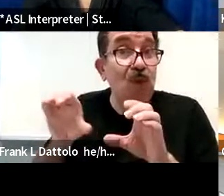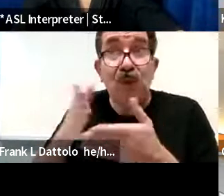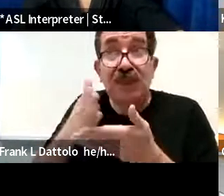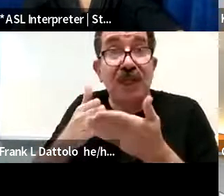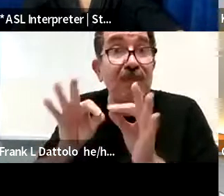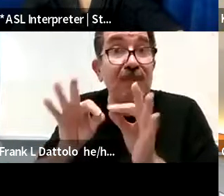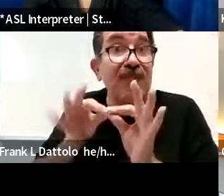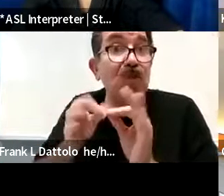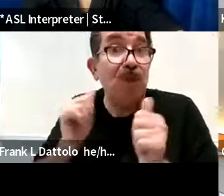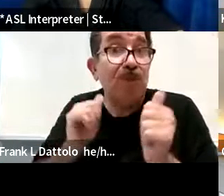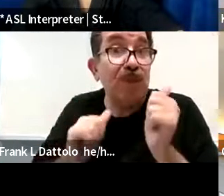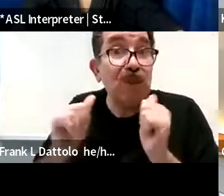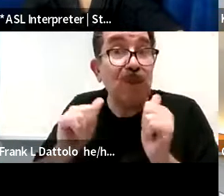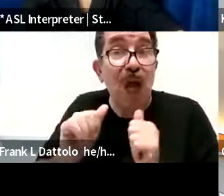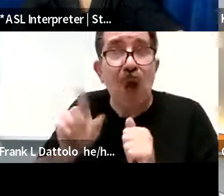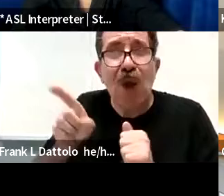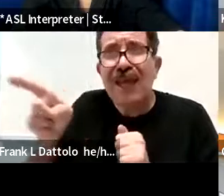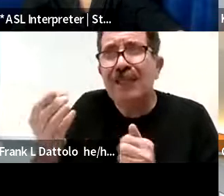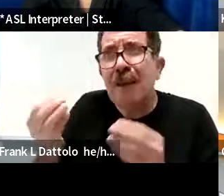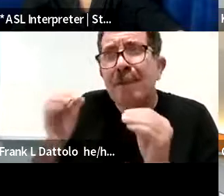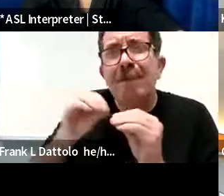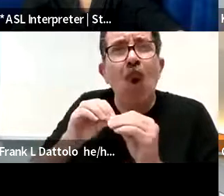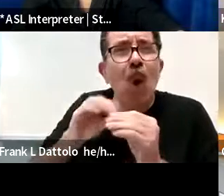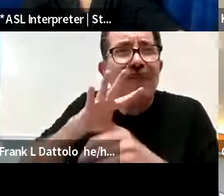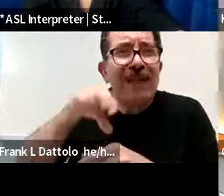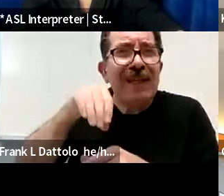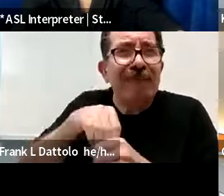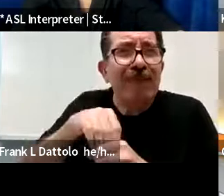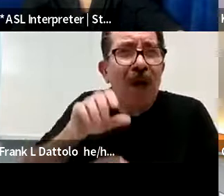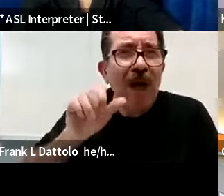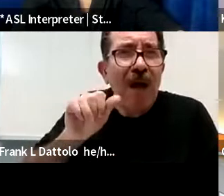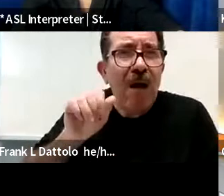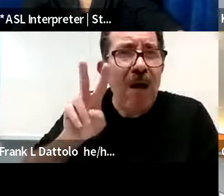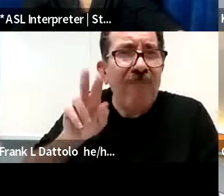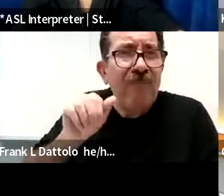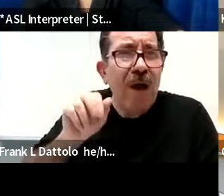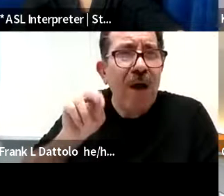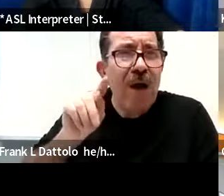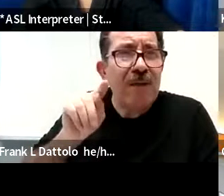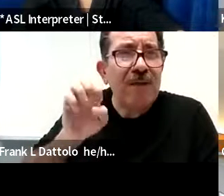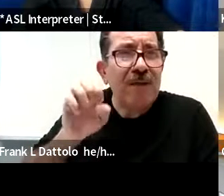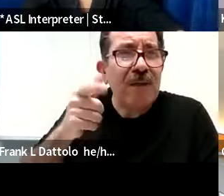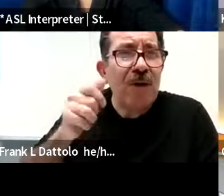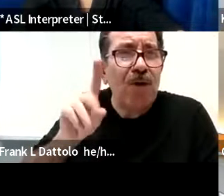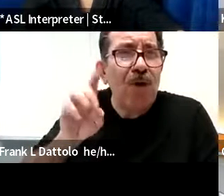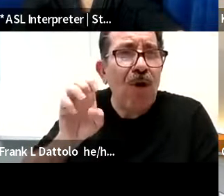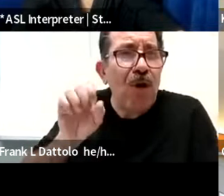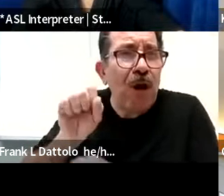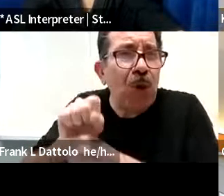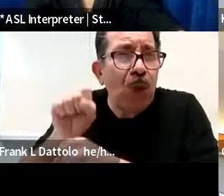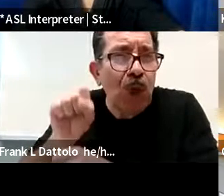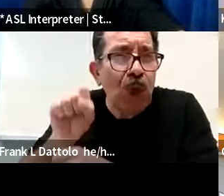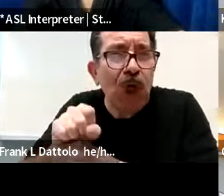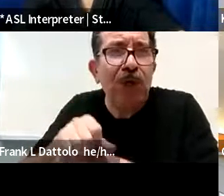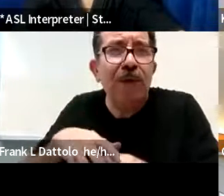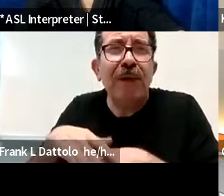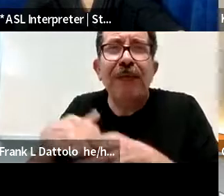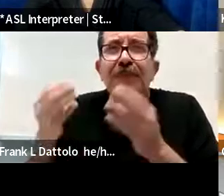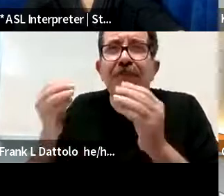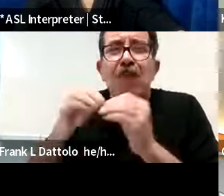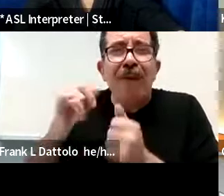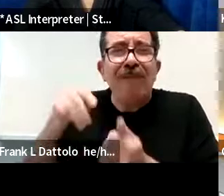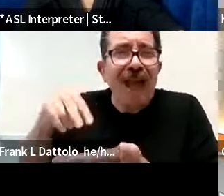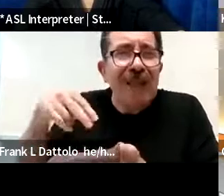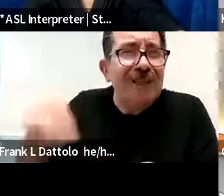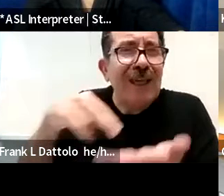persons who have taken the lead in interpreting some shows who are more in the